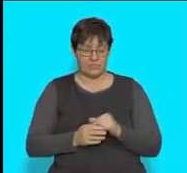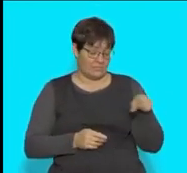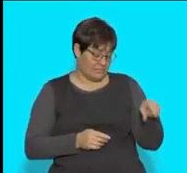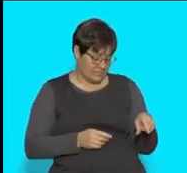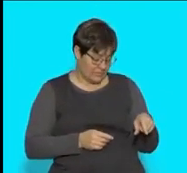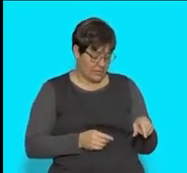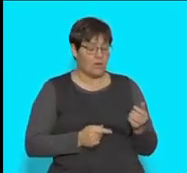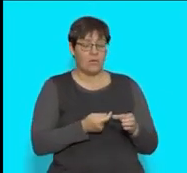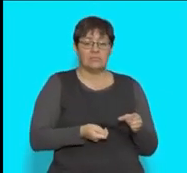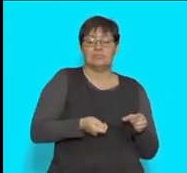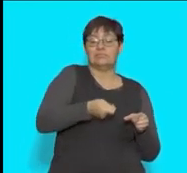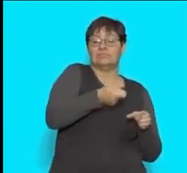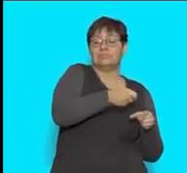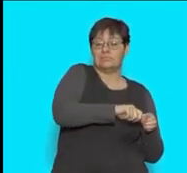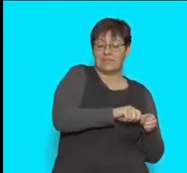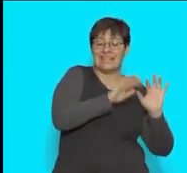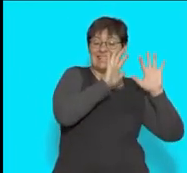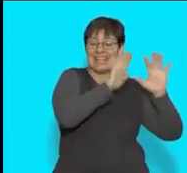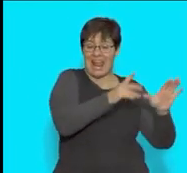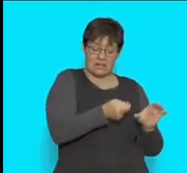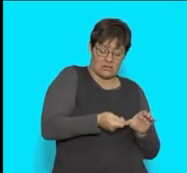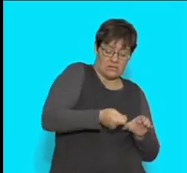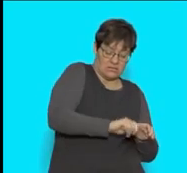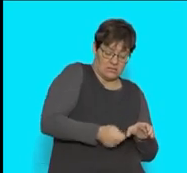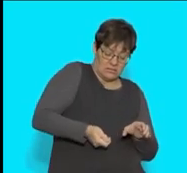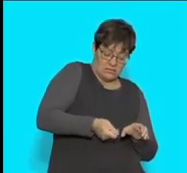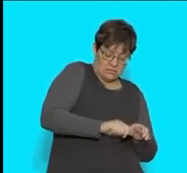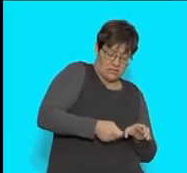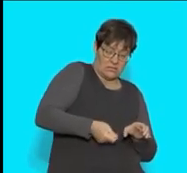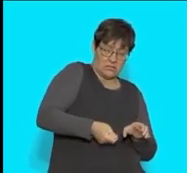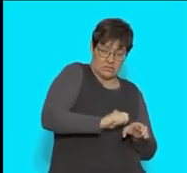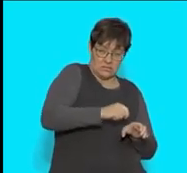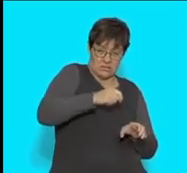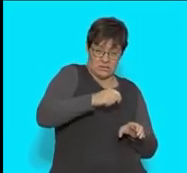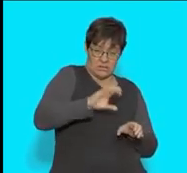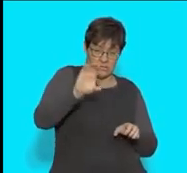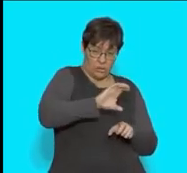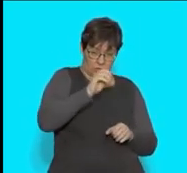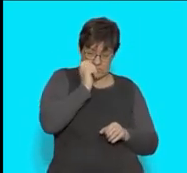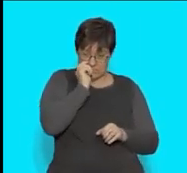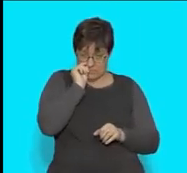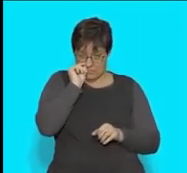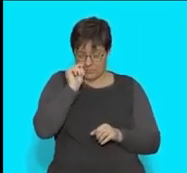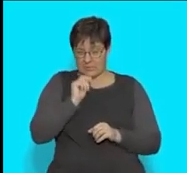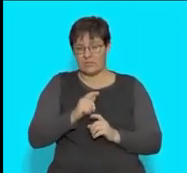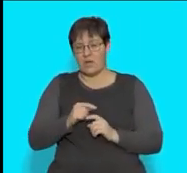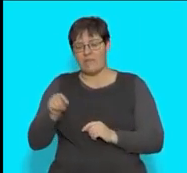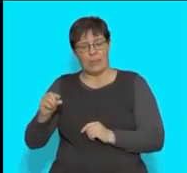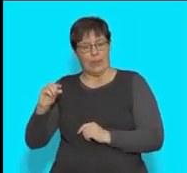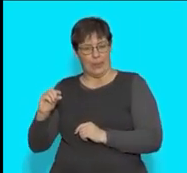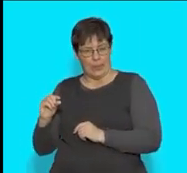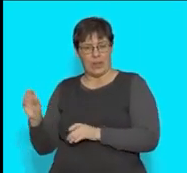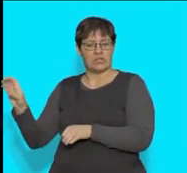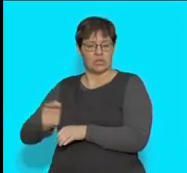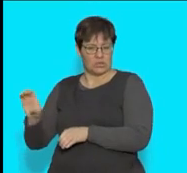this beaker, I put 10 teaspoons of salt. So here I'm going to have a little bit of salt,